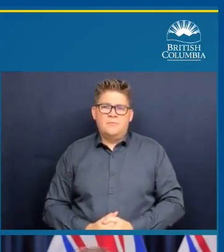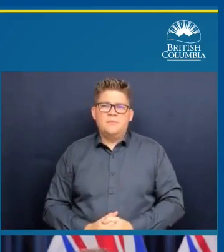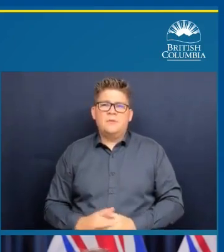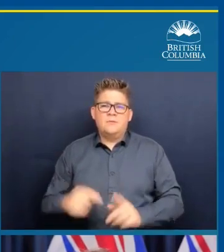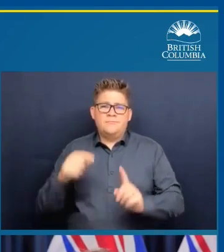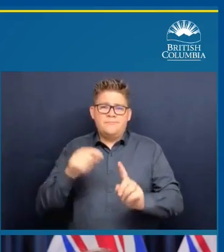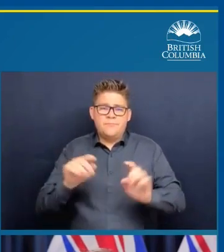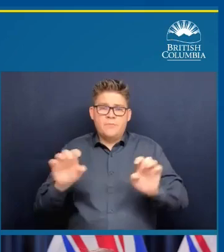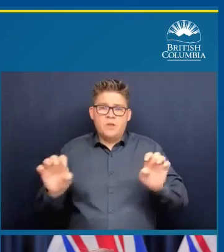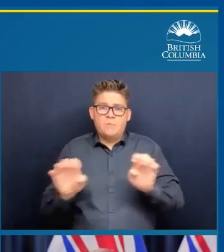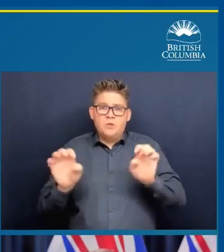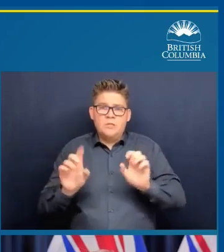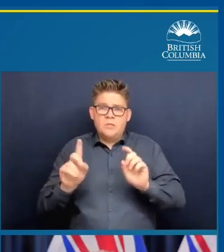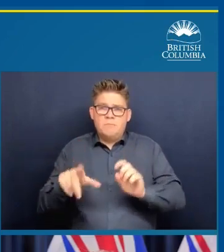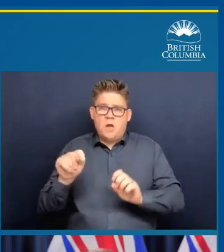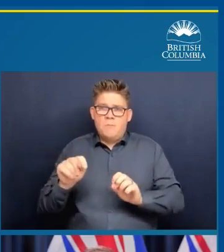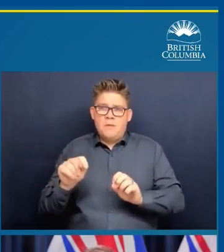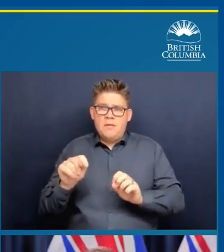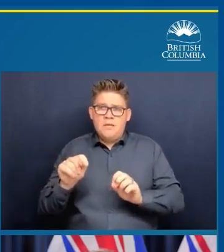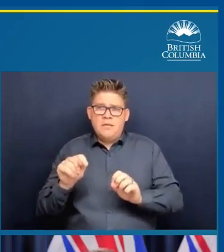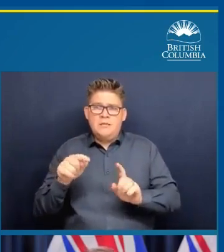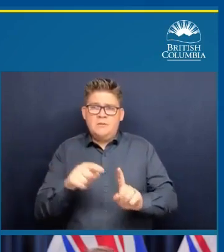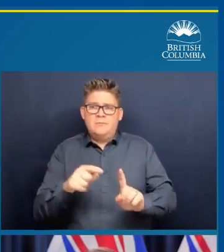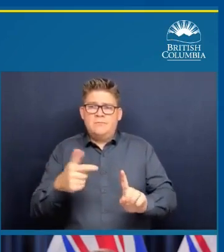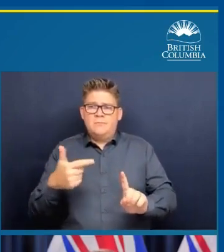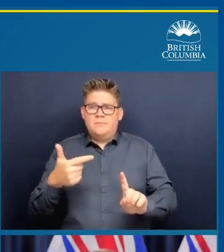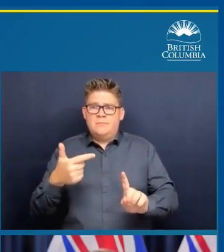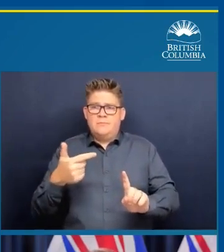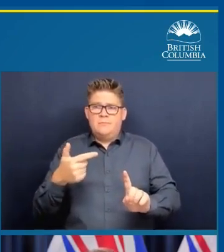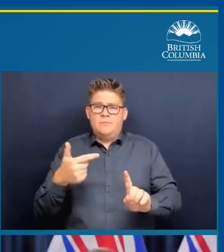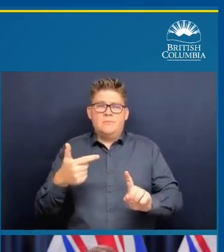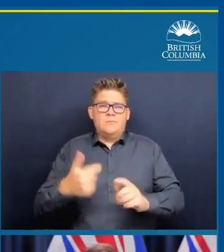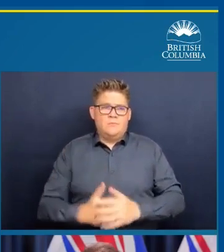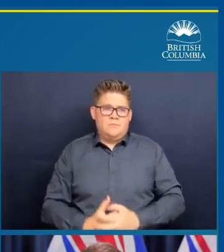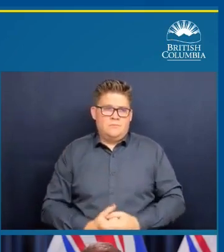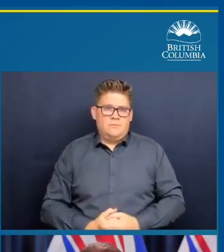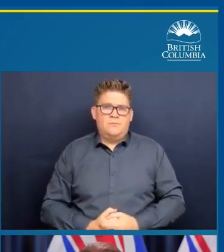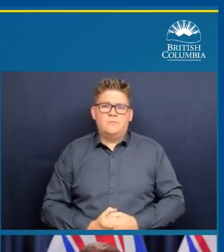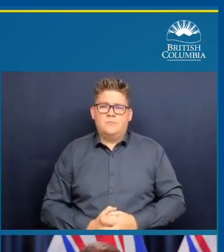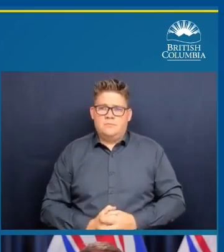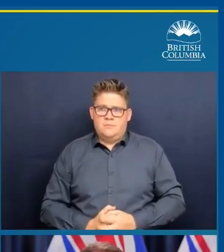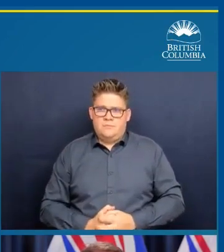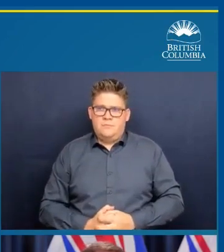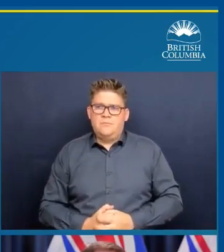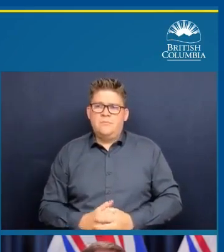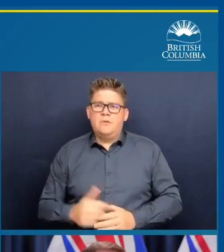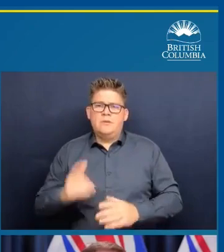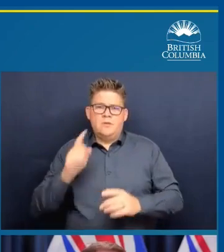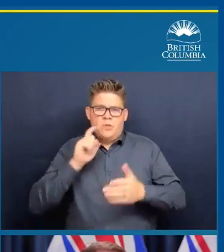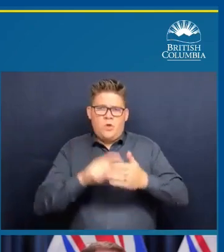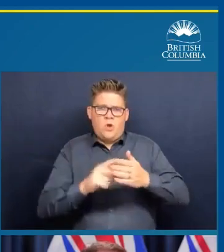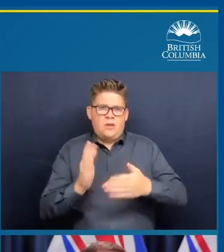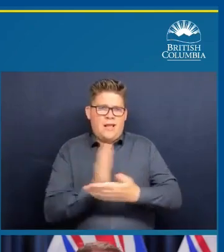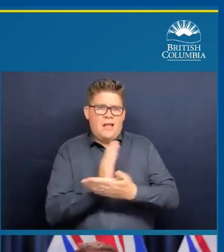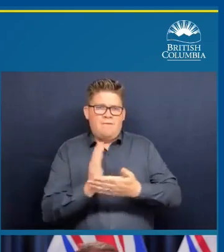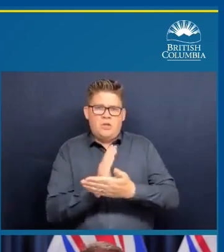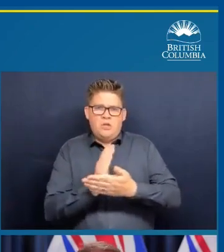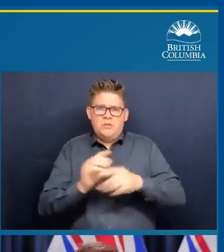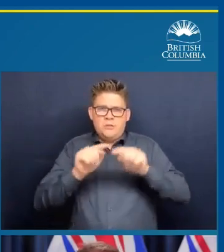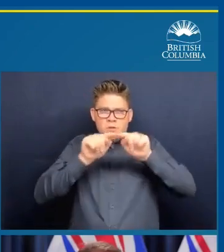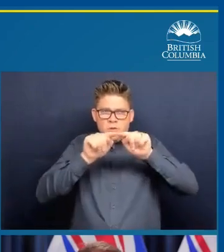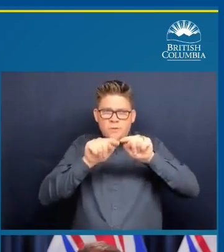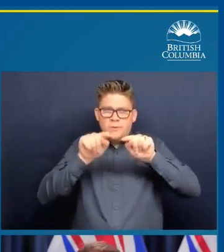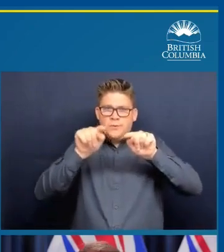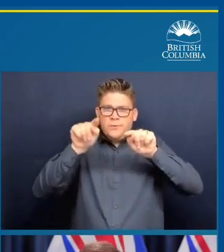seen an increase overall in November on average from where we were in September and October. In September and October,